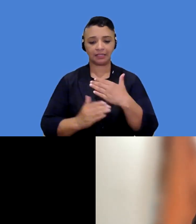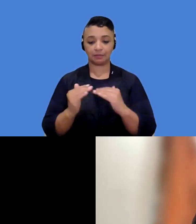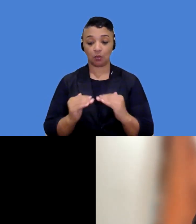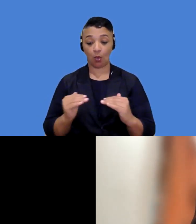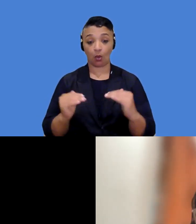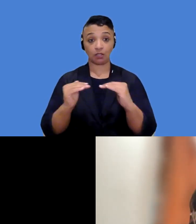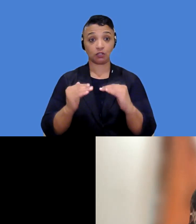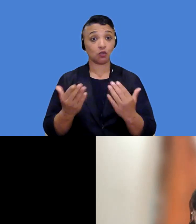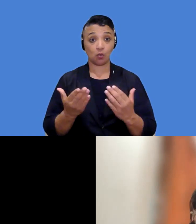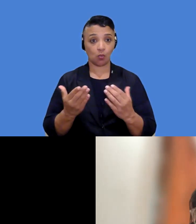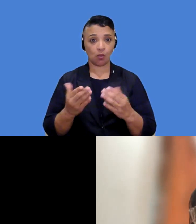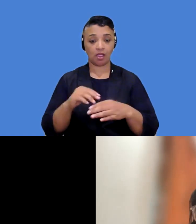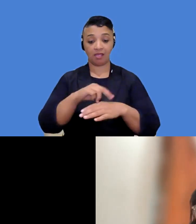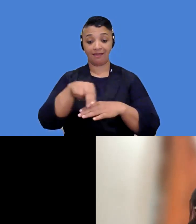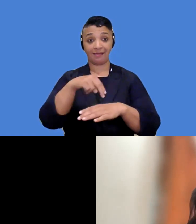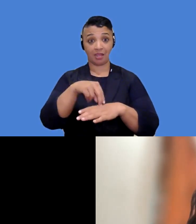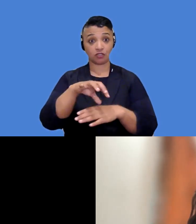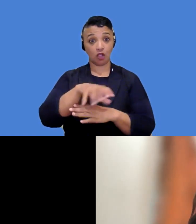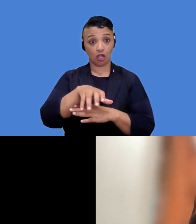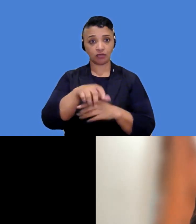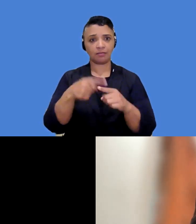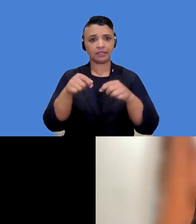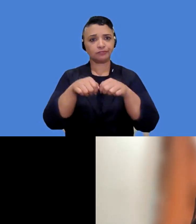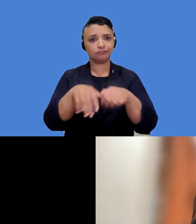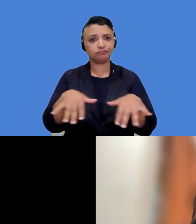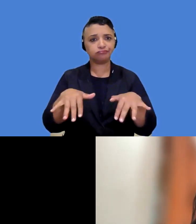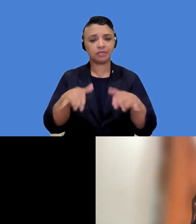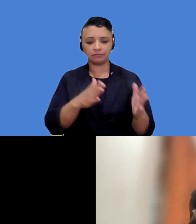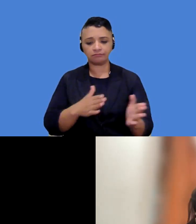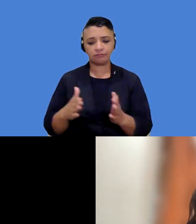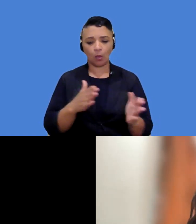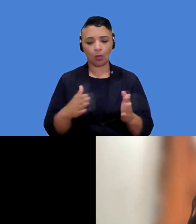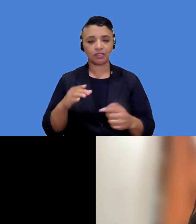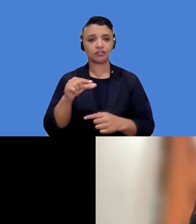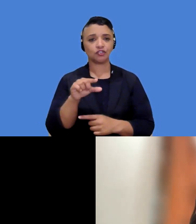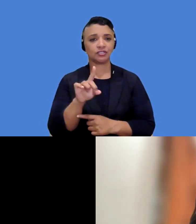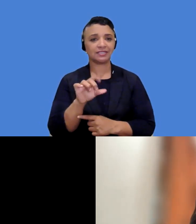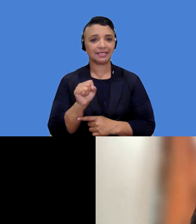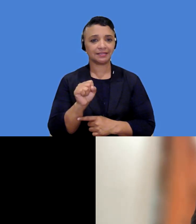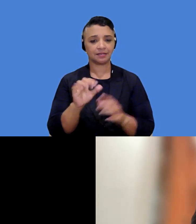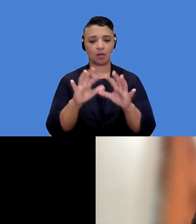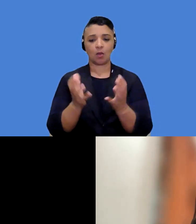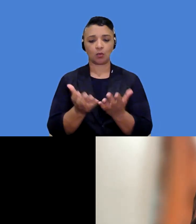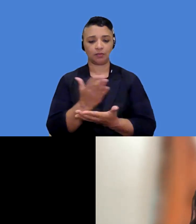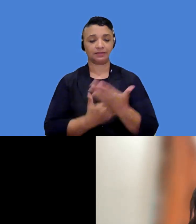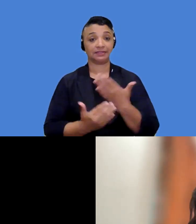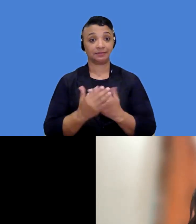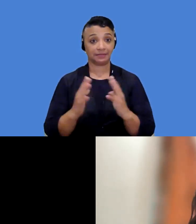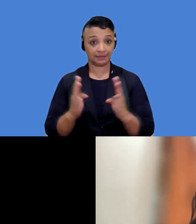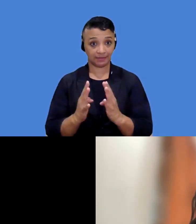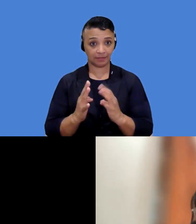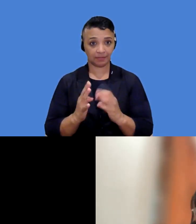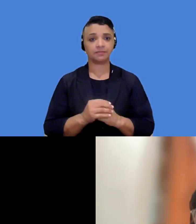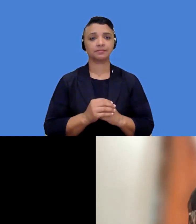levels on the Global Disability Summit process. Through our panelists, we would like to